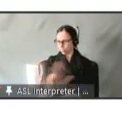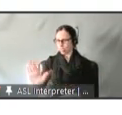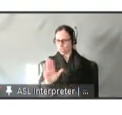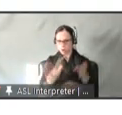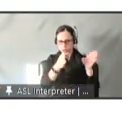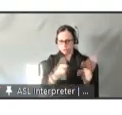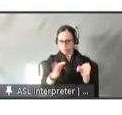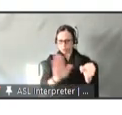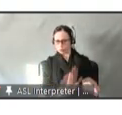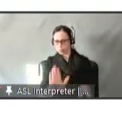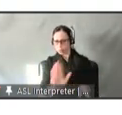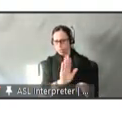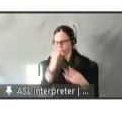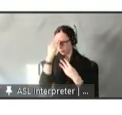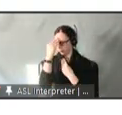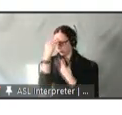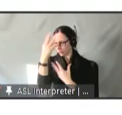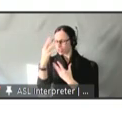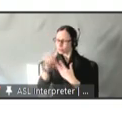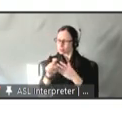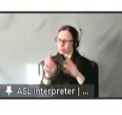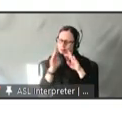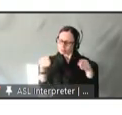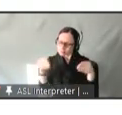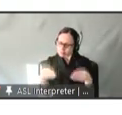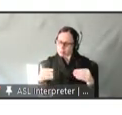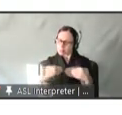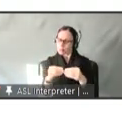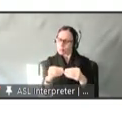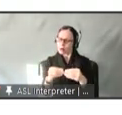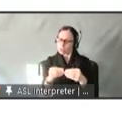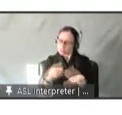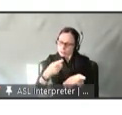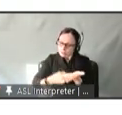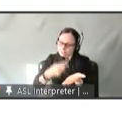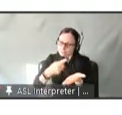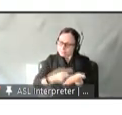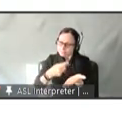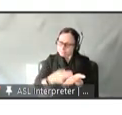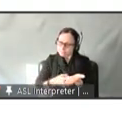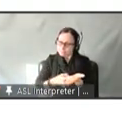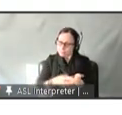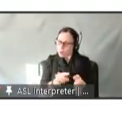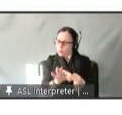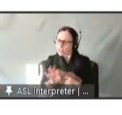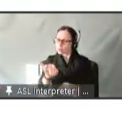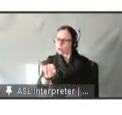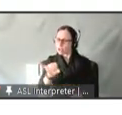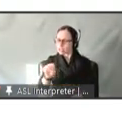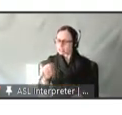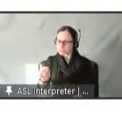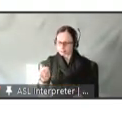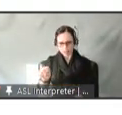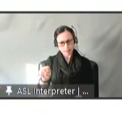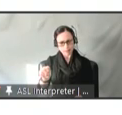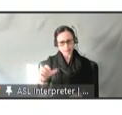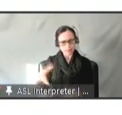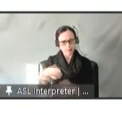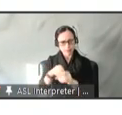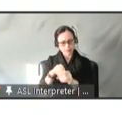more patient-centered conversation, and particularly where IIS systems are